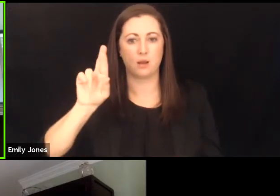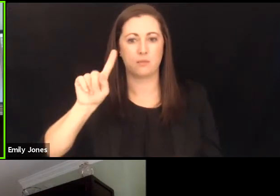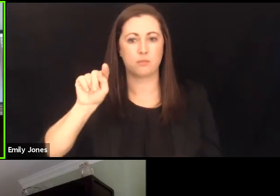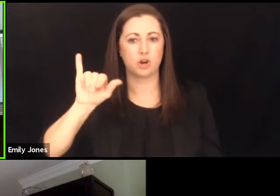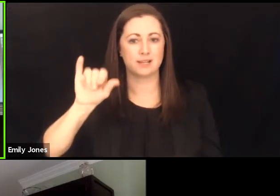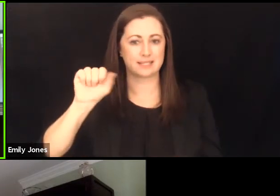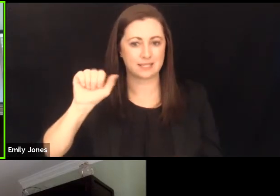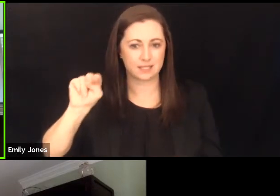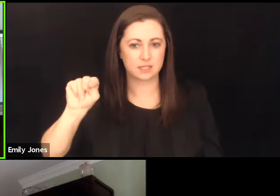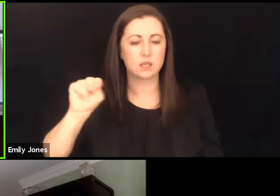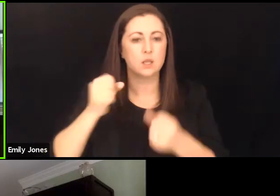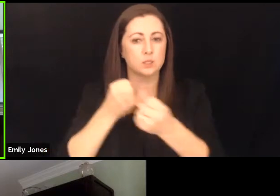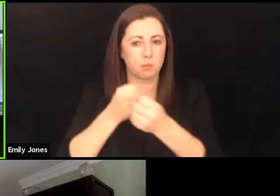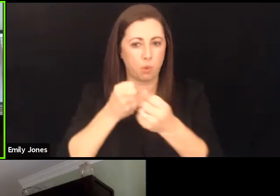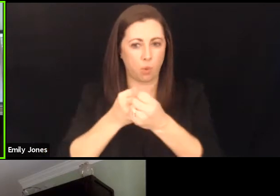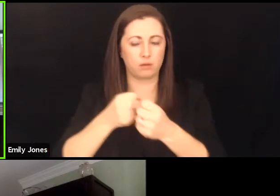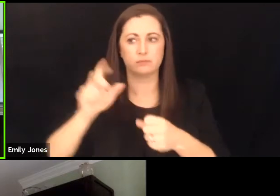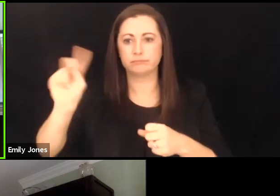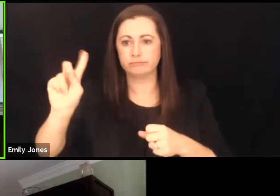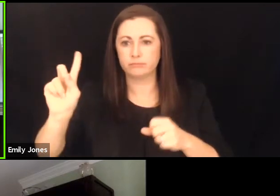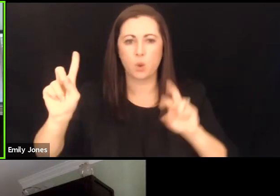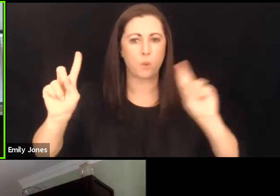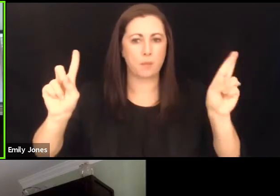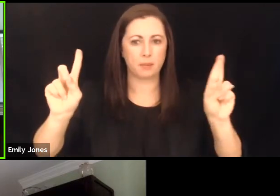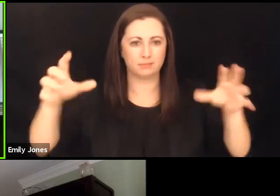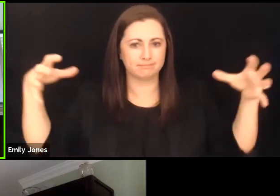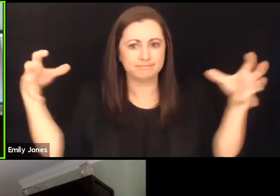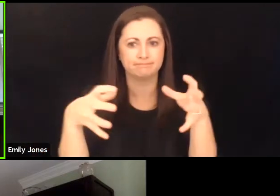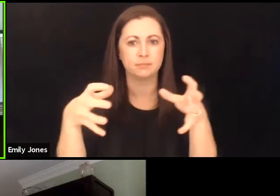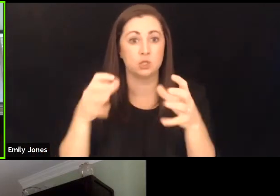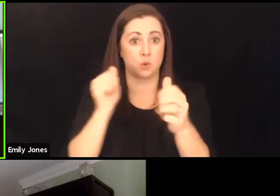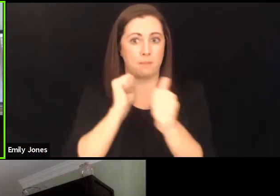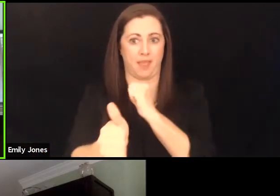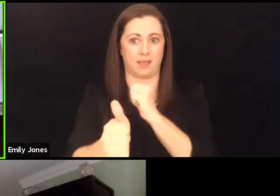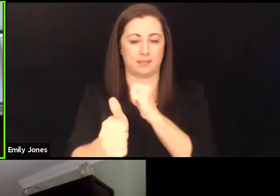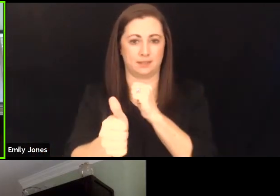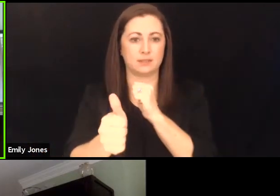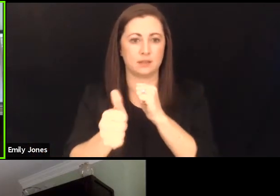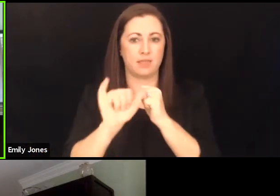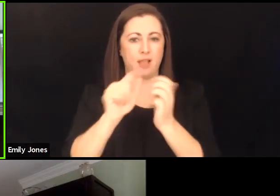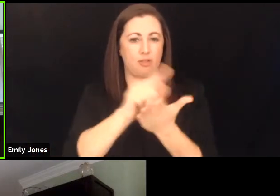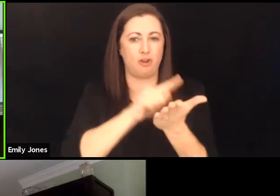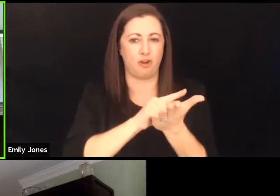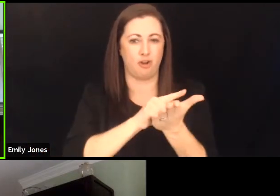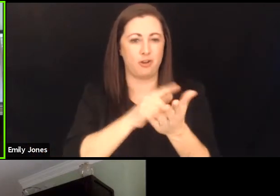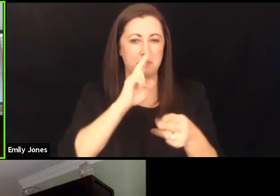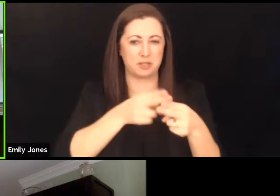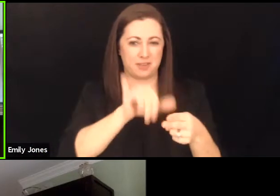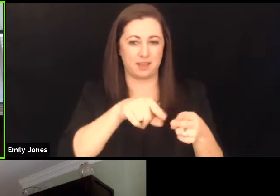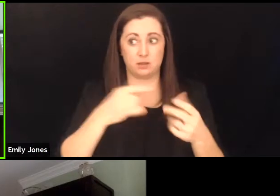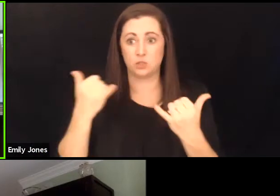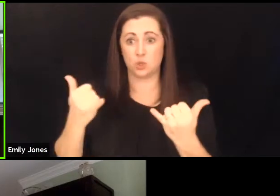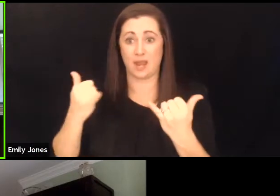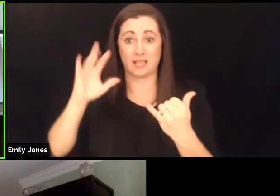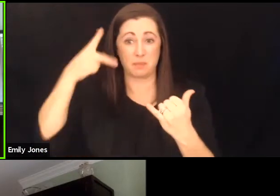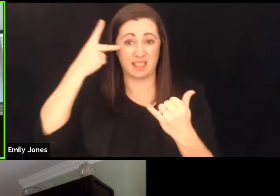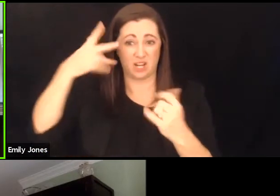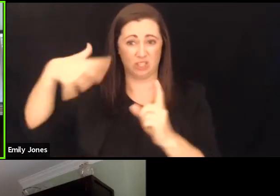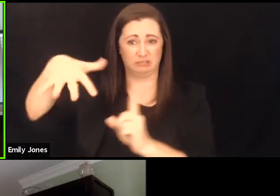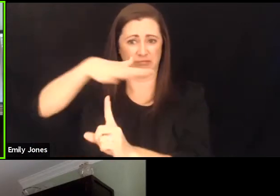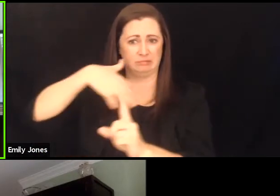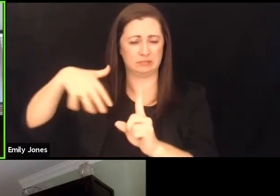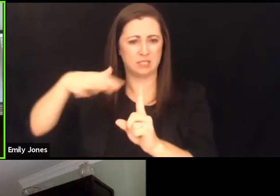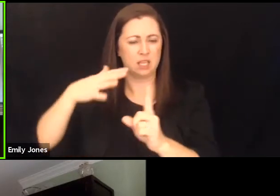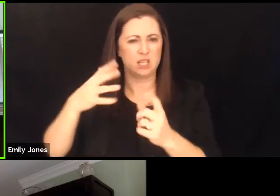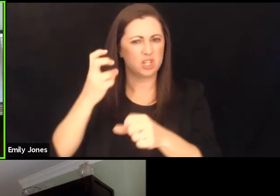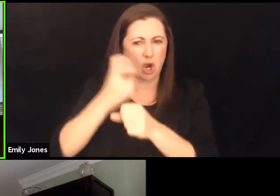achieve to get that law passed. And in today's political climate, it's just hard to recognize that outcome. Can you